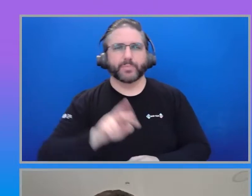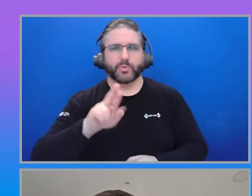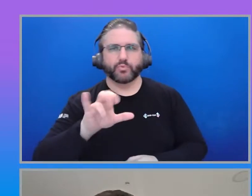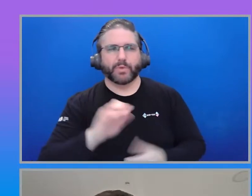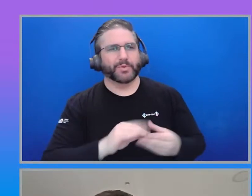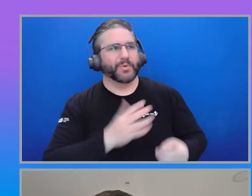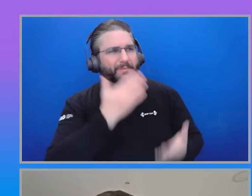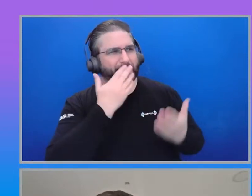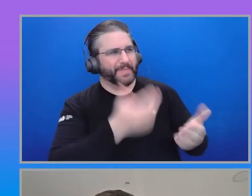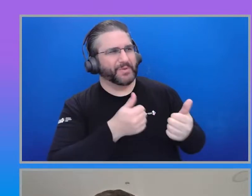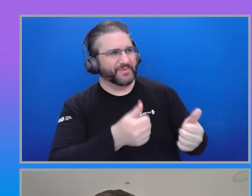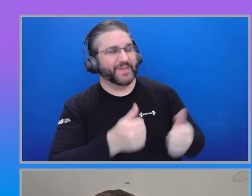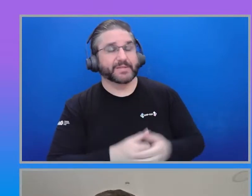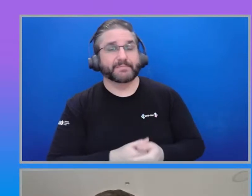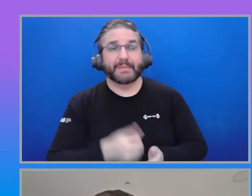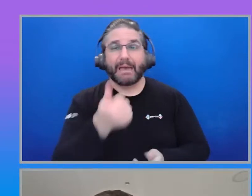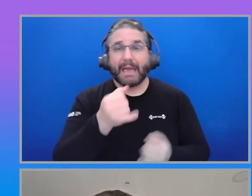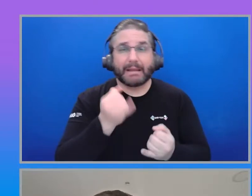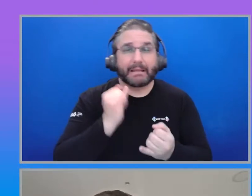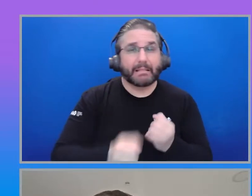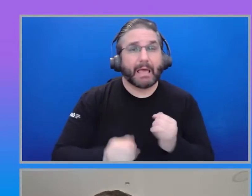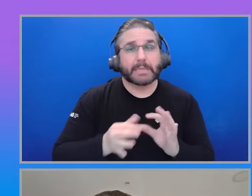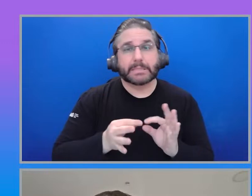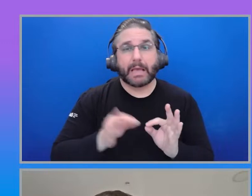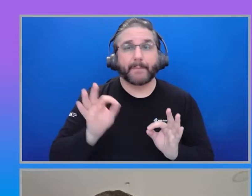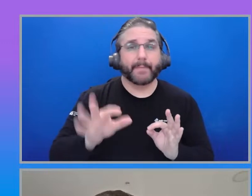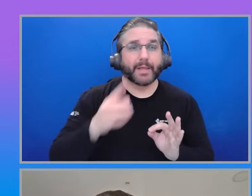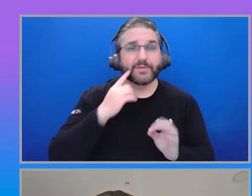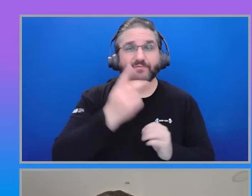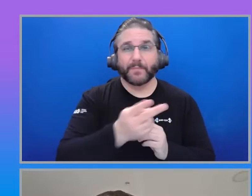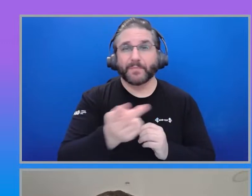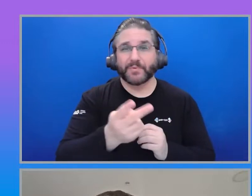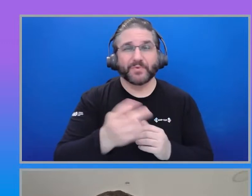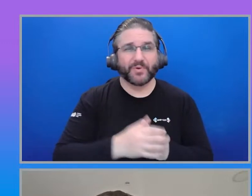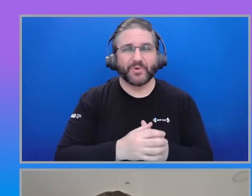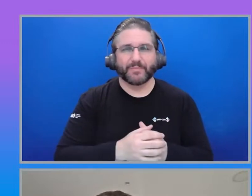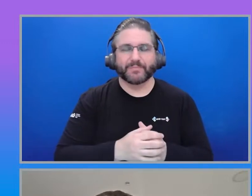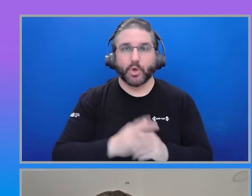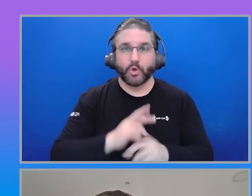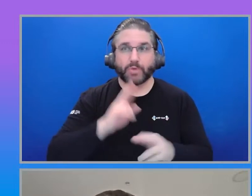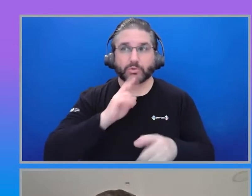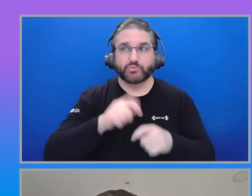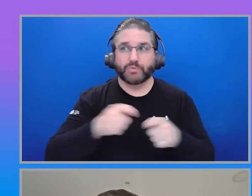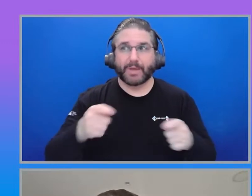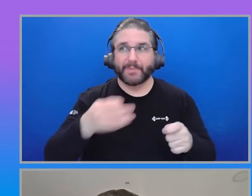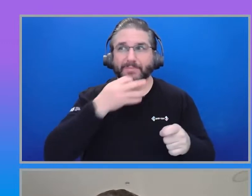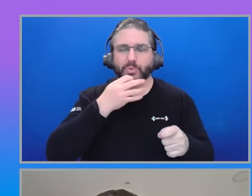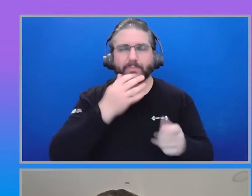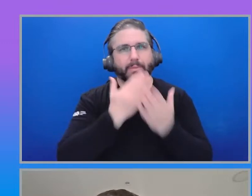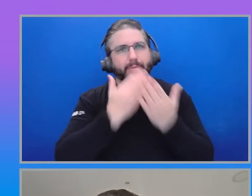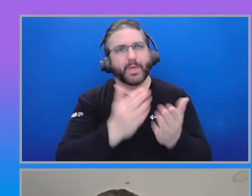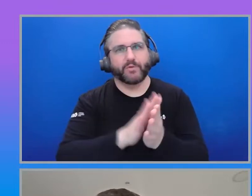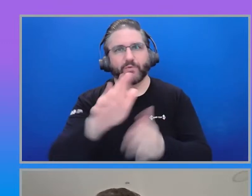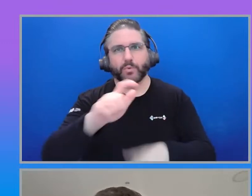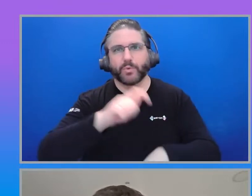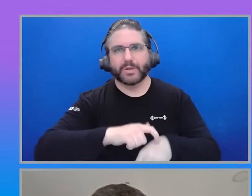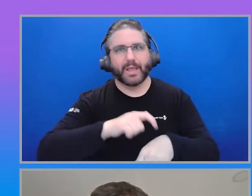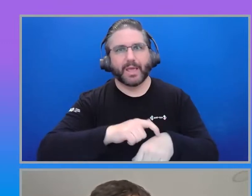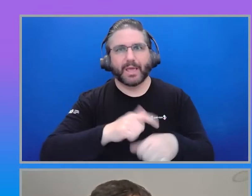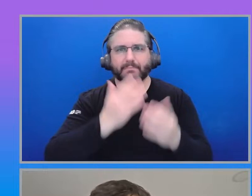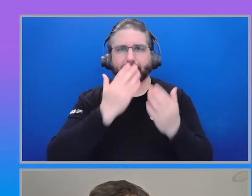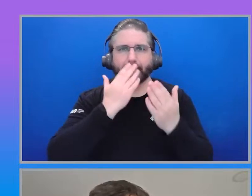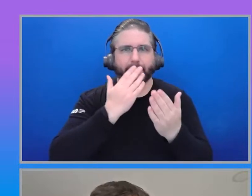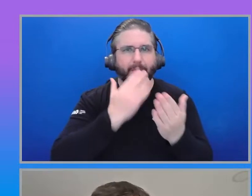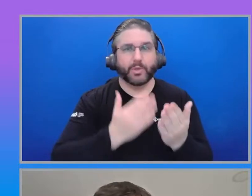words from the group here as we wrap up? I really appreciate your time. Everyone, thank you in chat